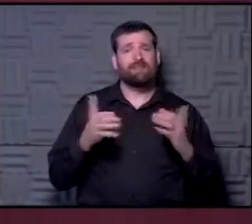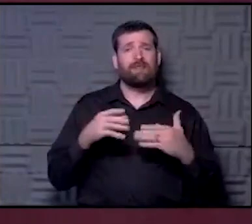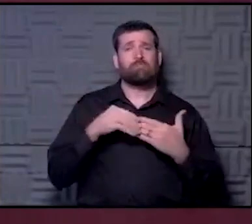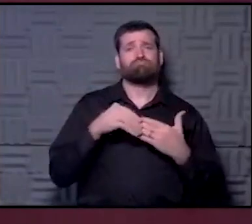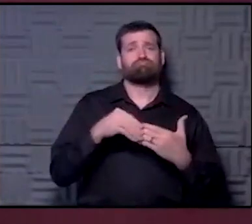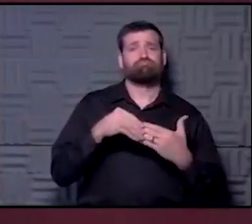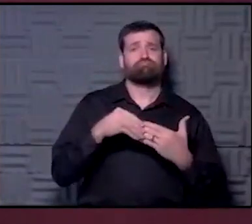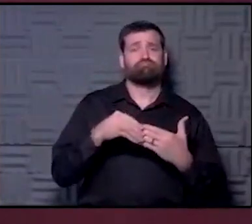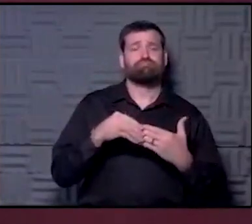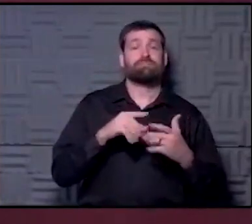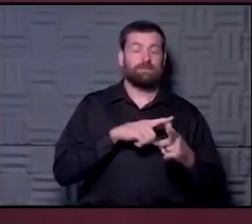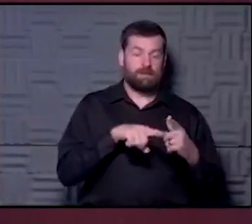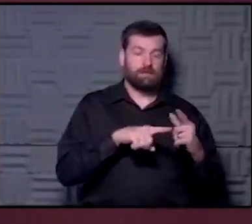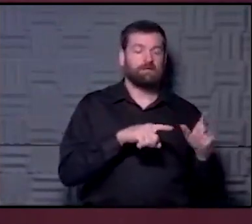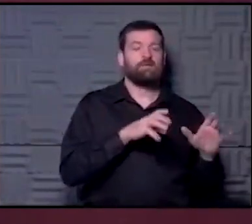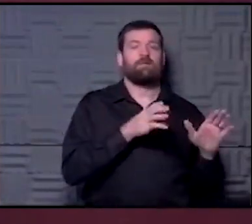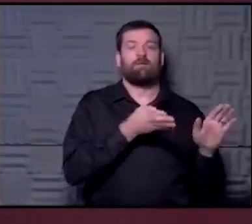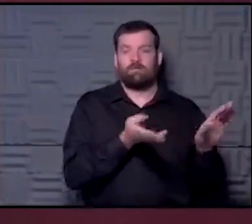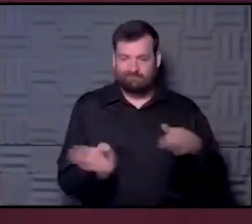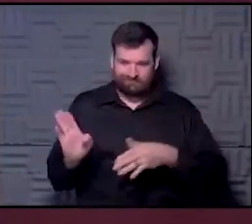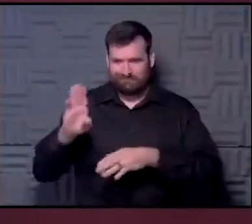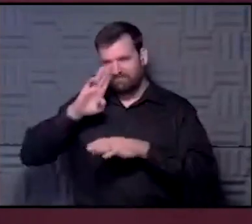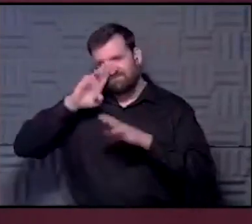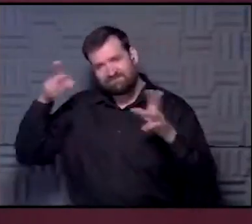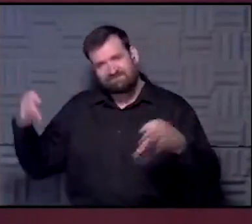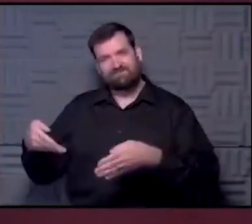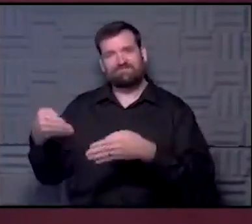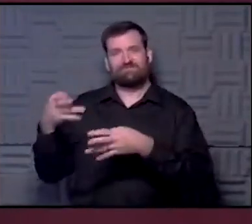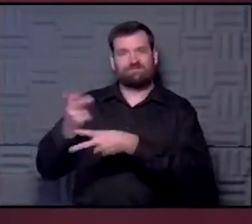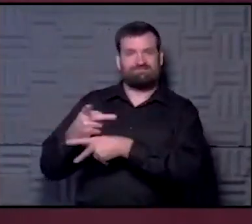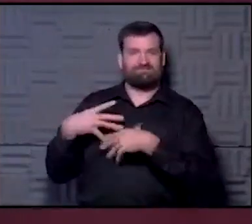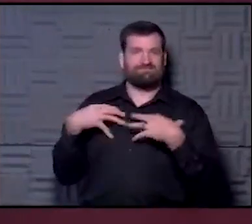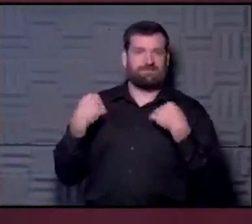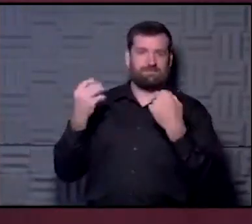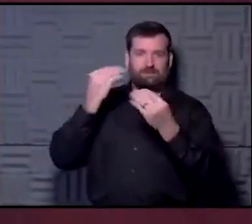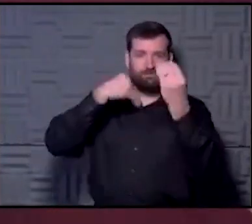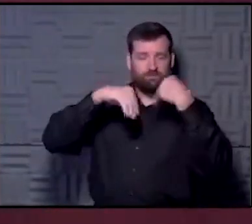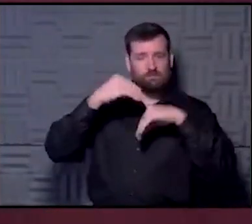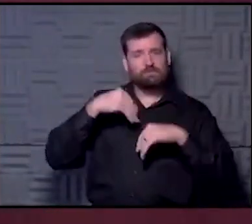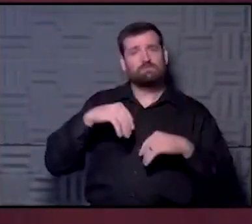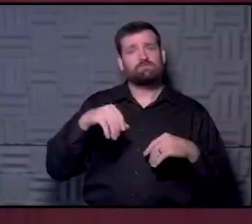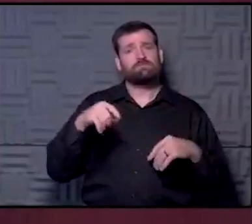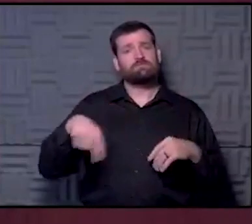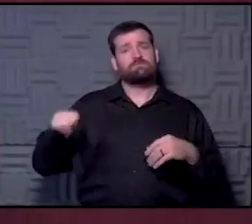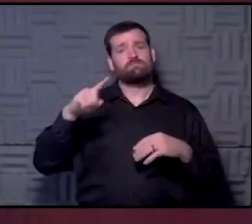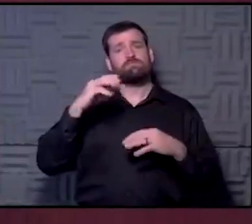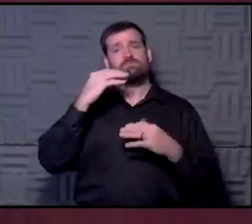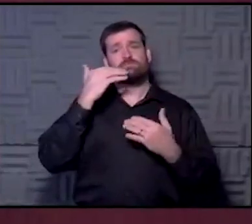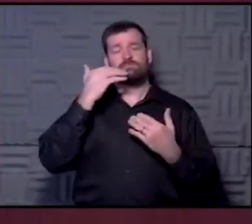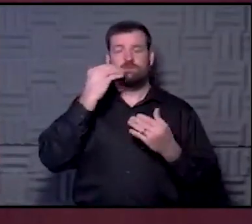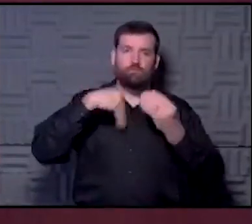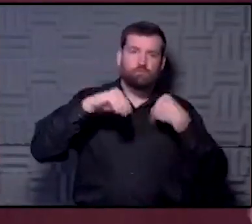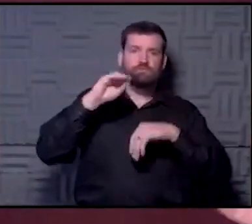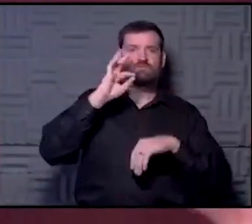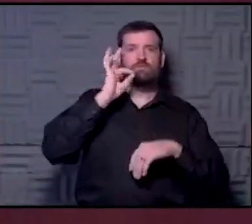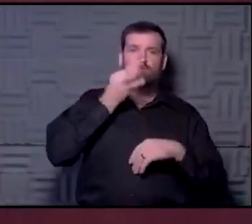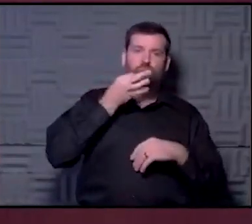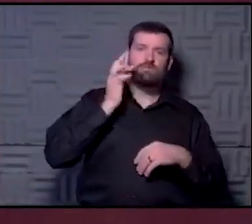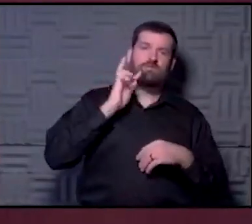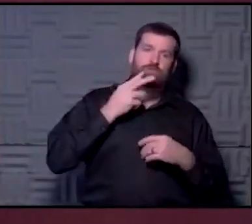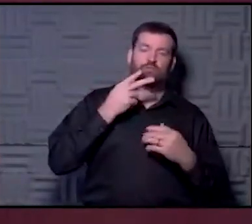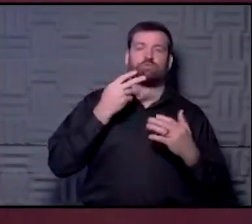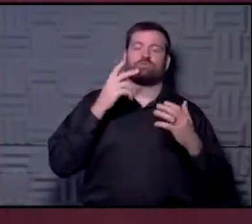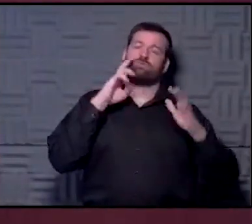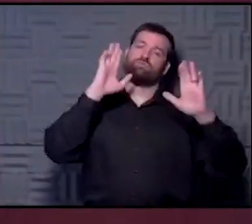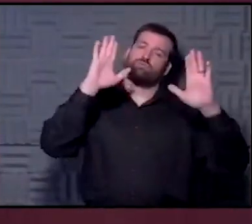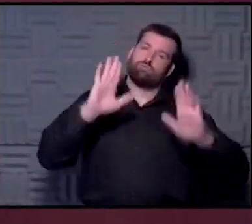moments, but then kind of move on, get back on track, focus, overall have that good, those foods, fruits and vegetables, there's great